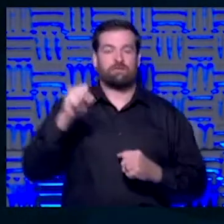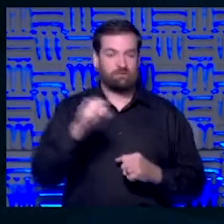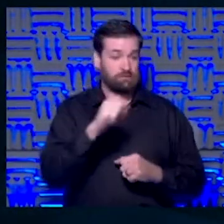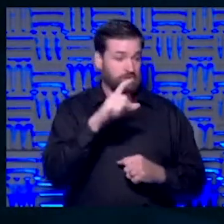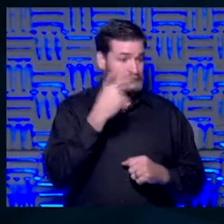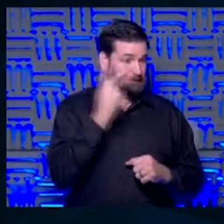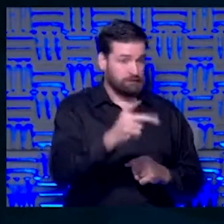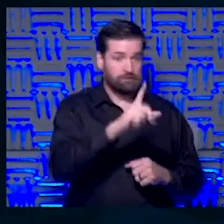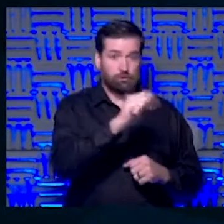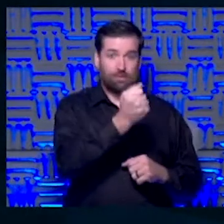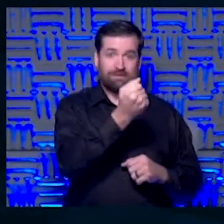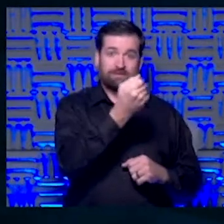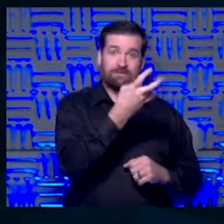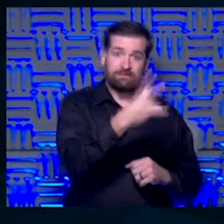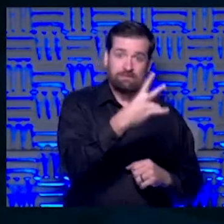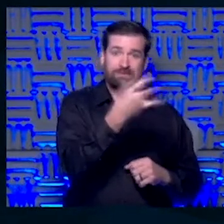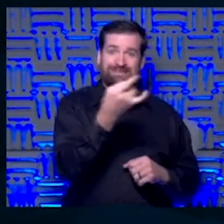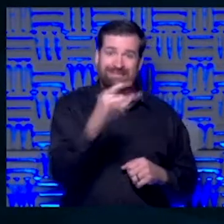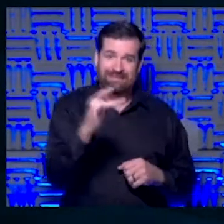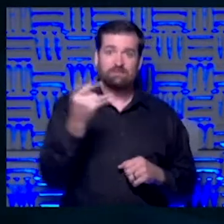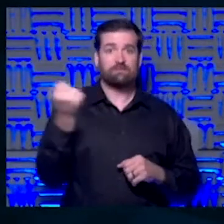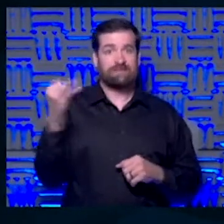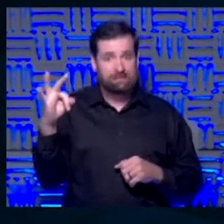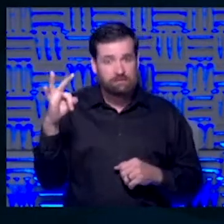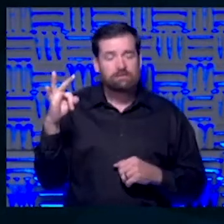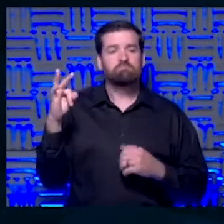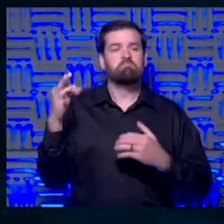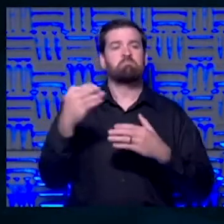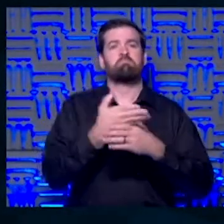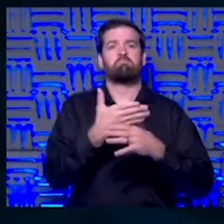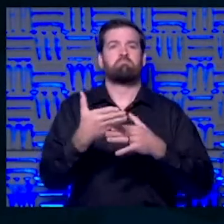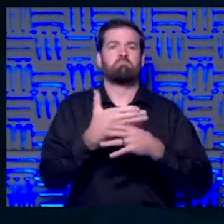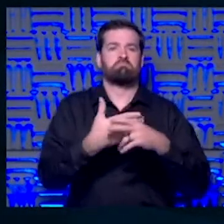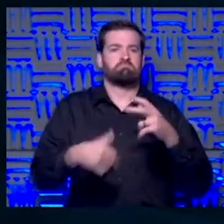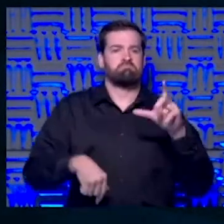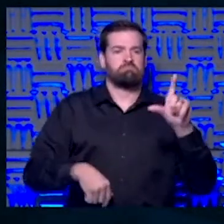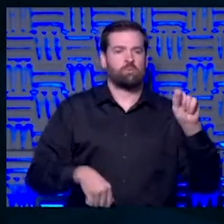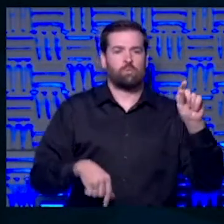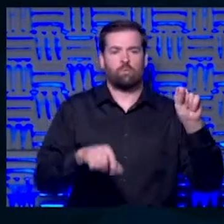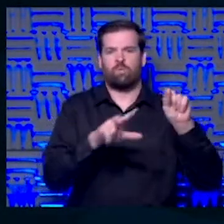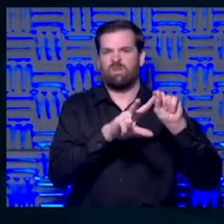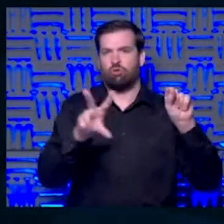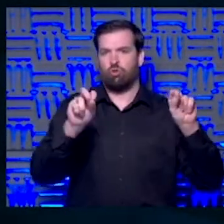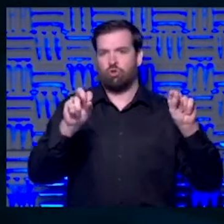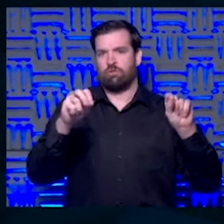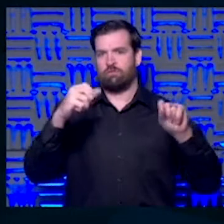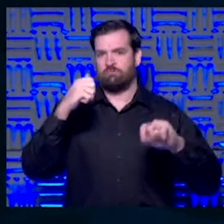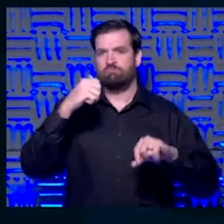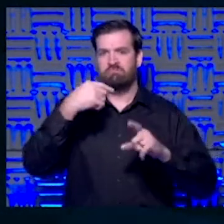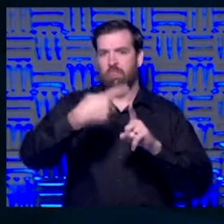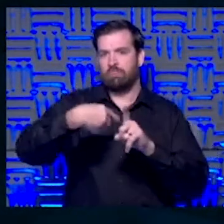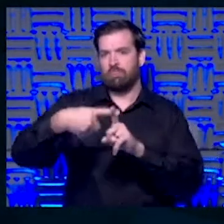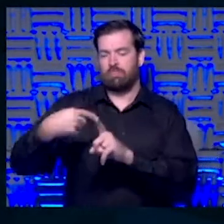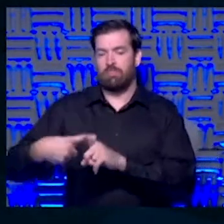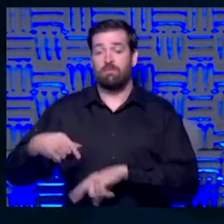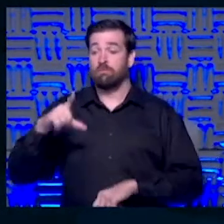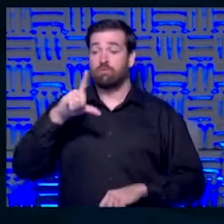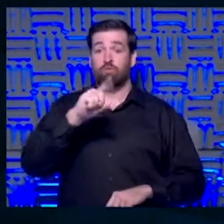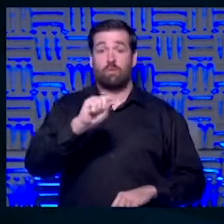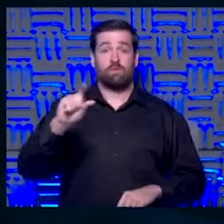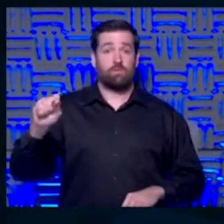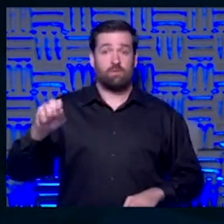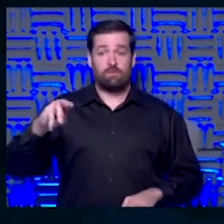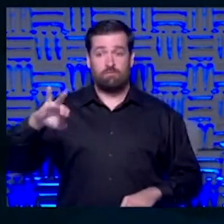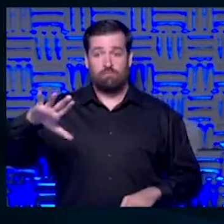2018, 2019, pretty average between 20 and 30 patients each month. In 2020,